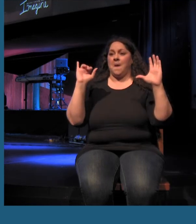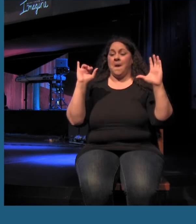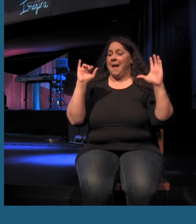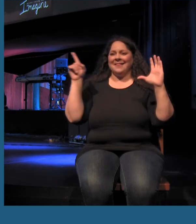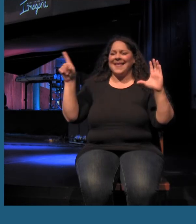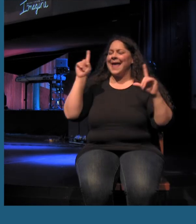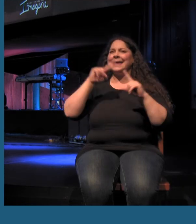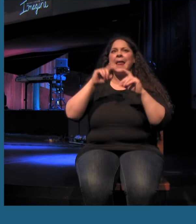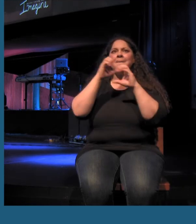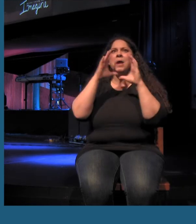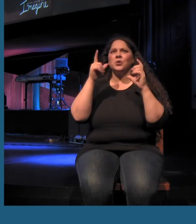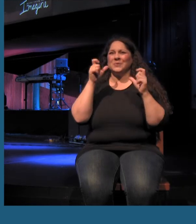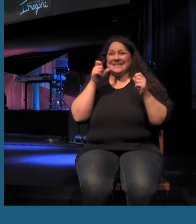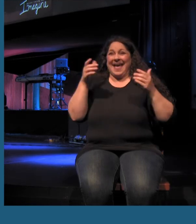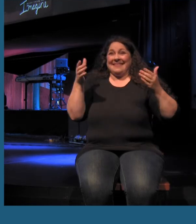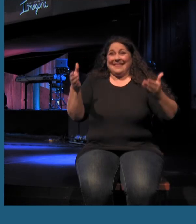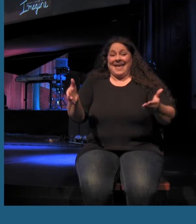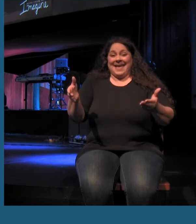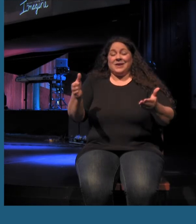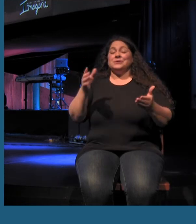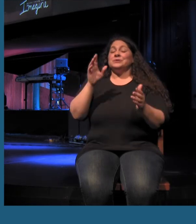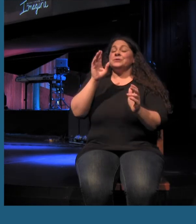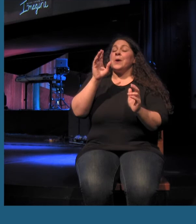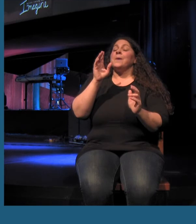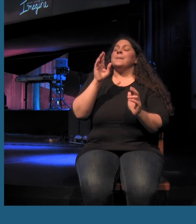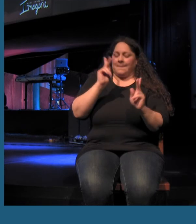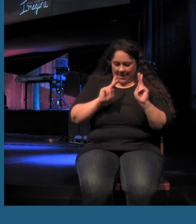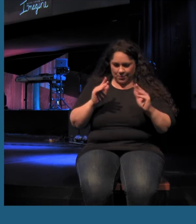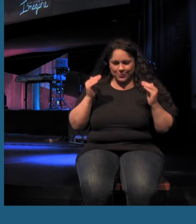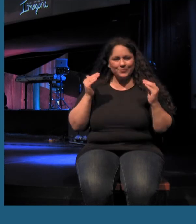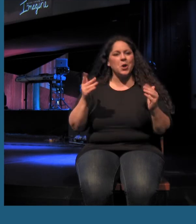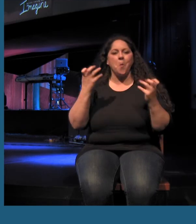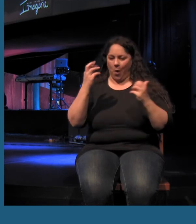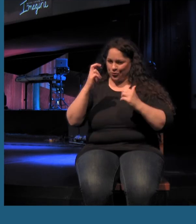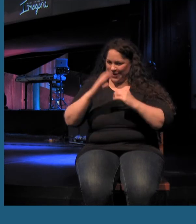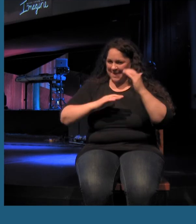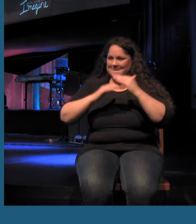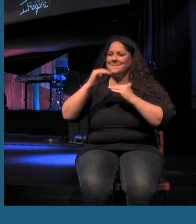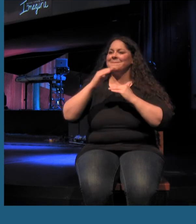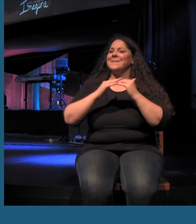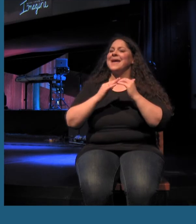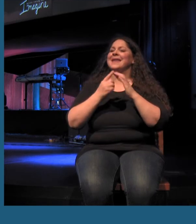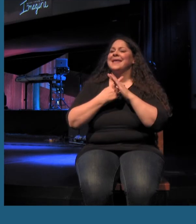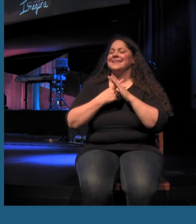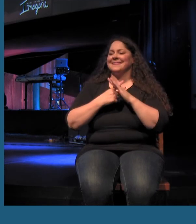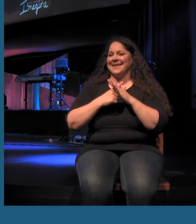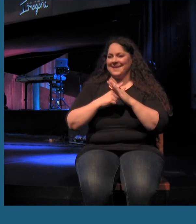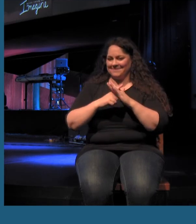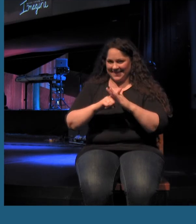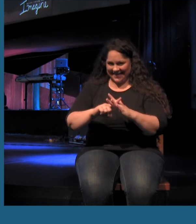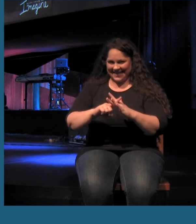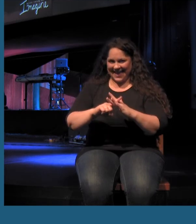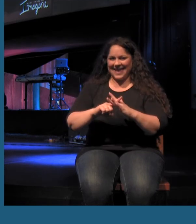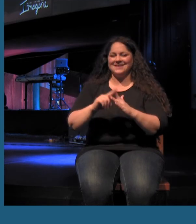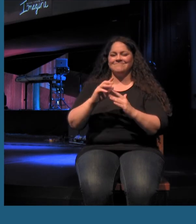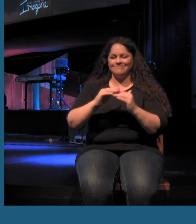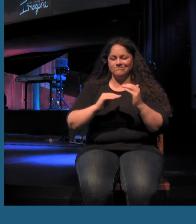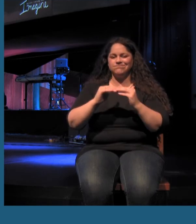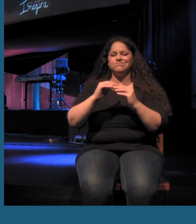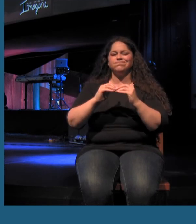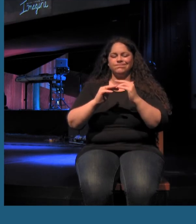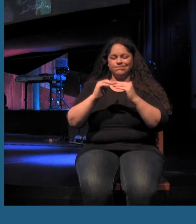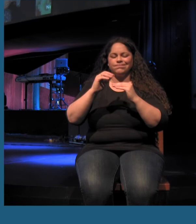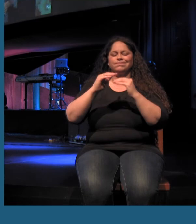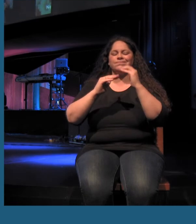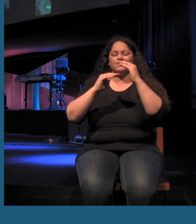present. So the people said, let us start rebuilding, and they began this good work.